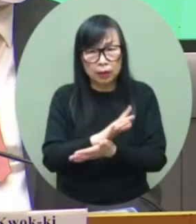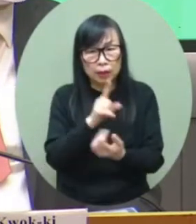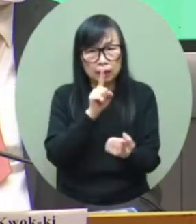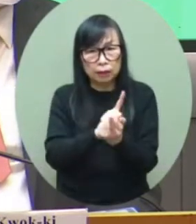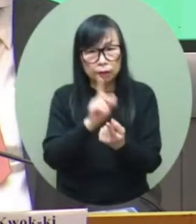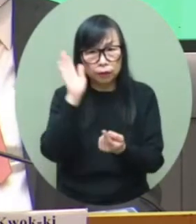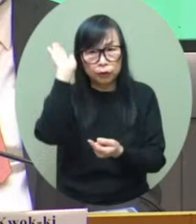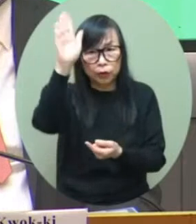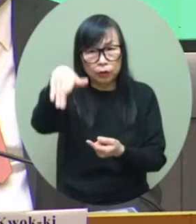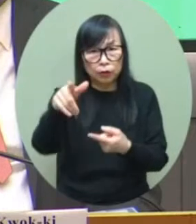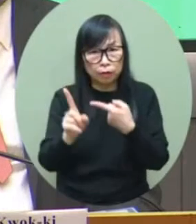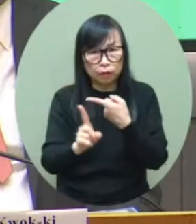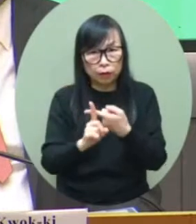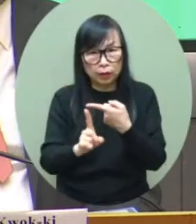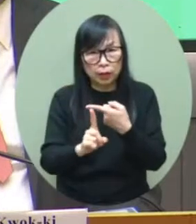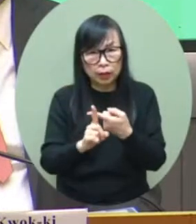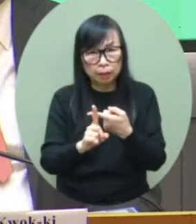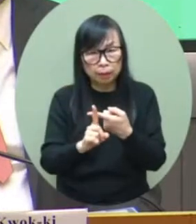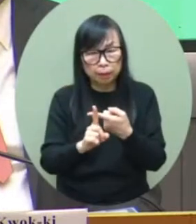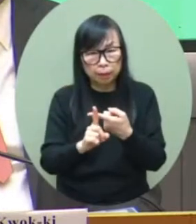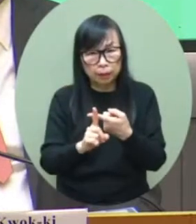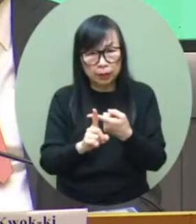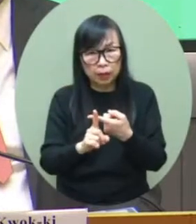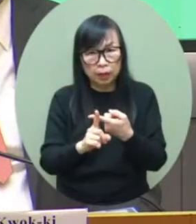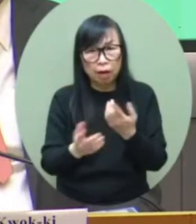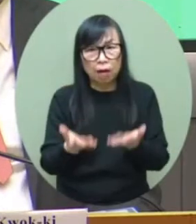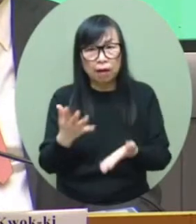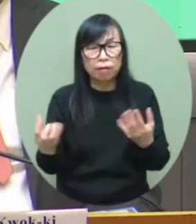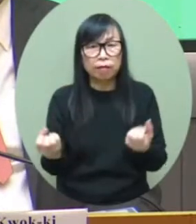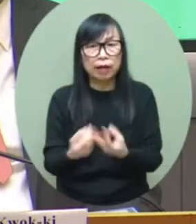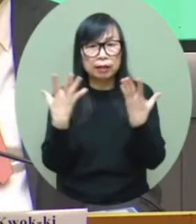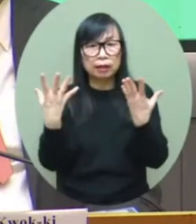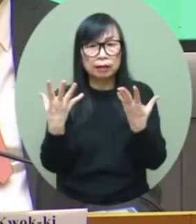this disease, we will be